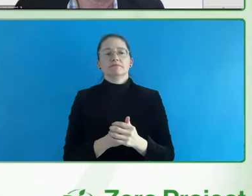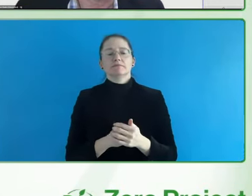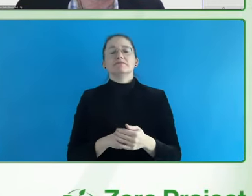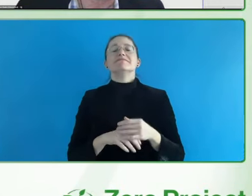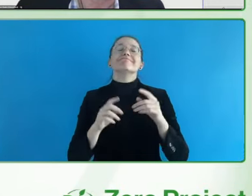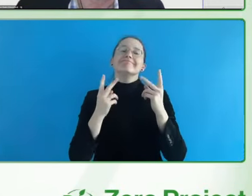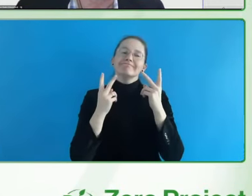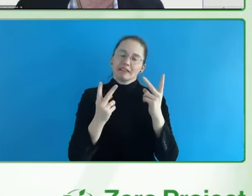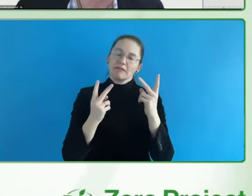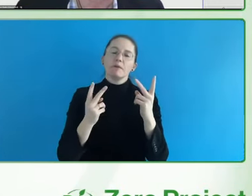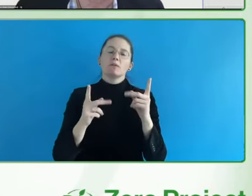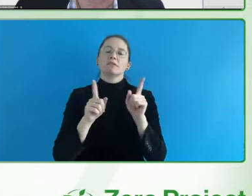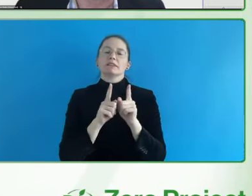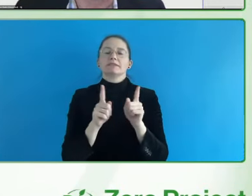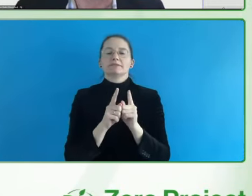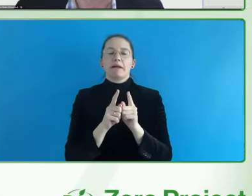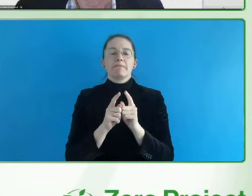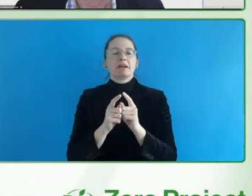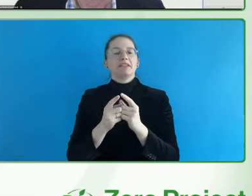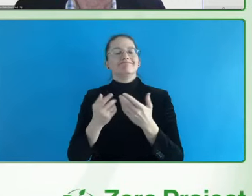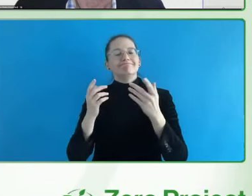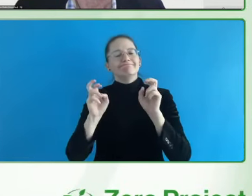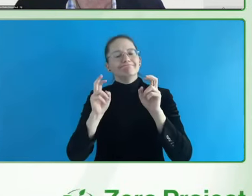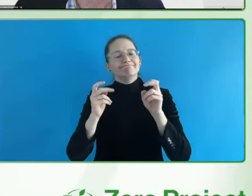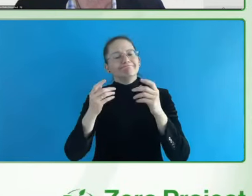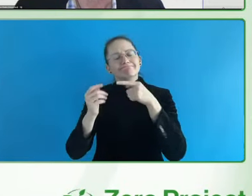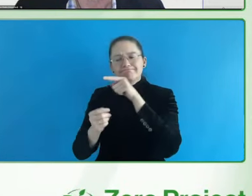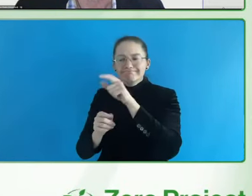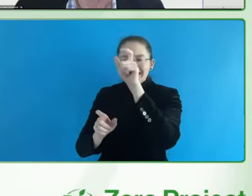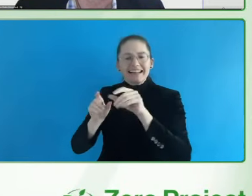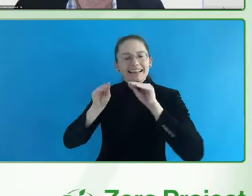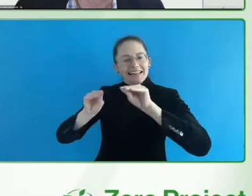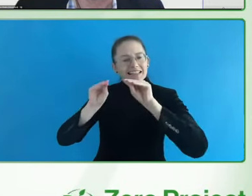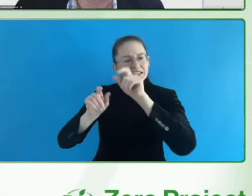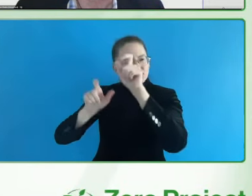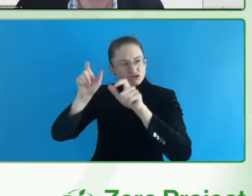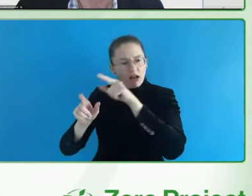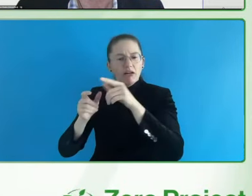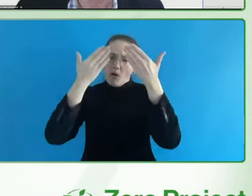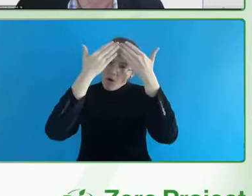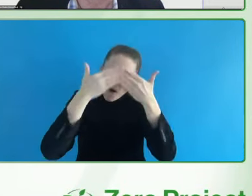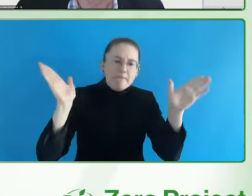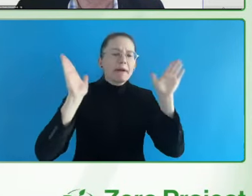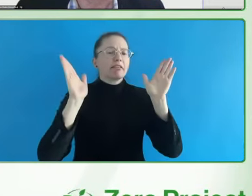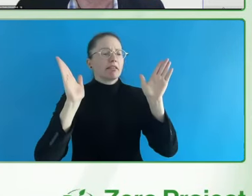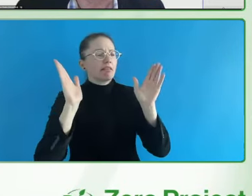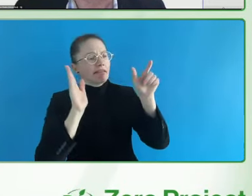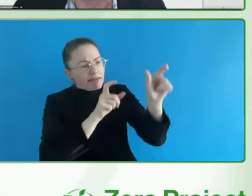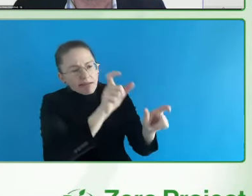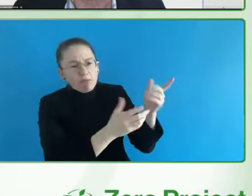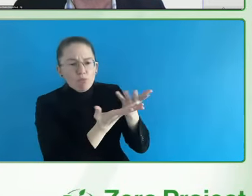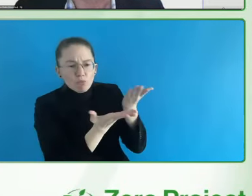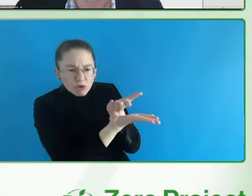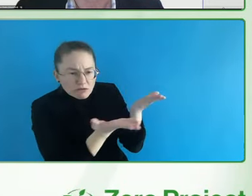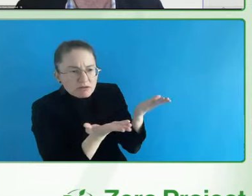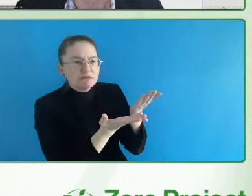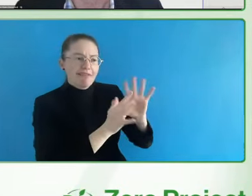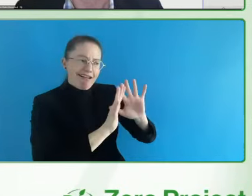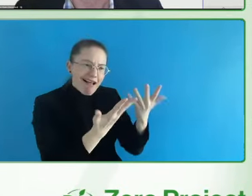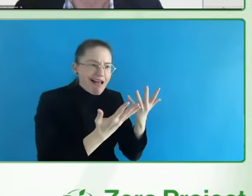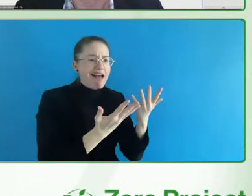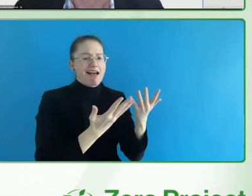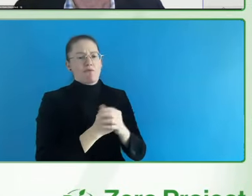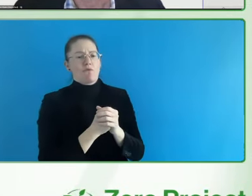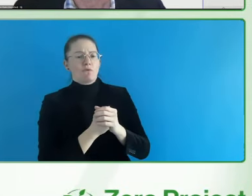and defined with descriptors, specific competencies, evaluation criteria,